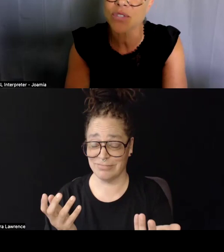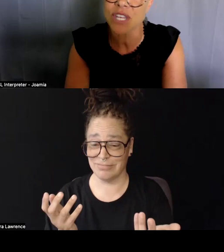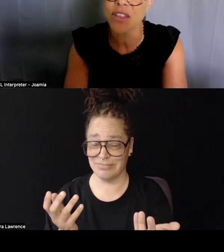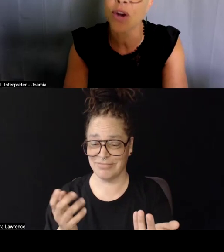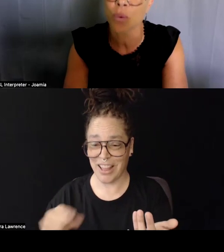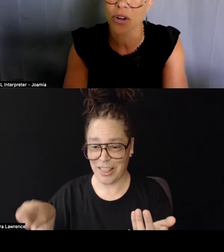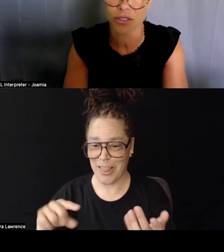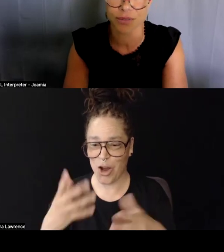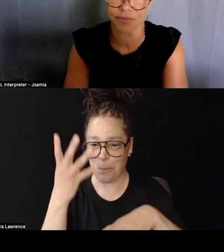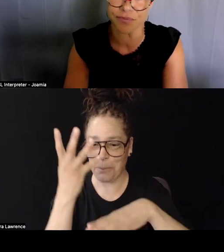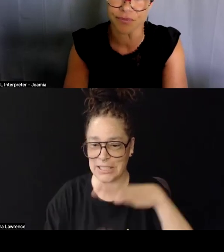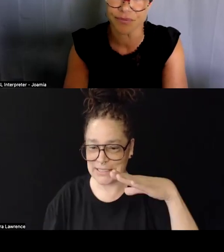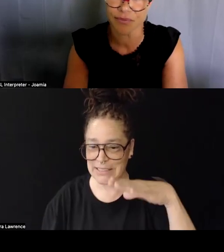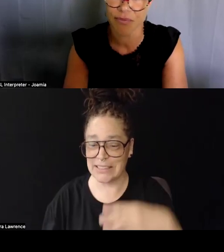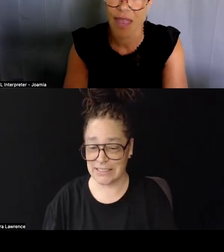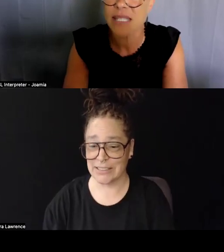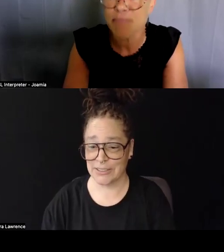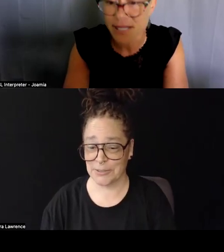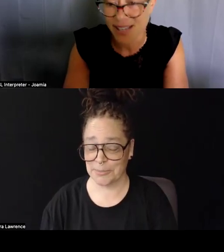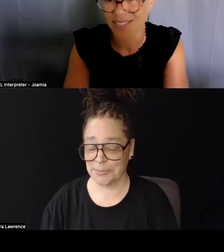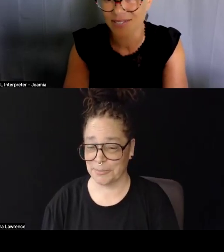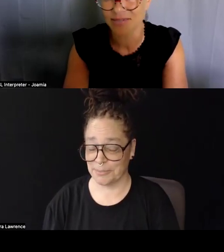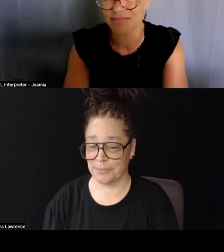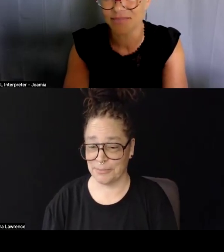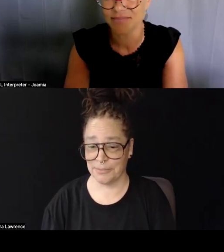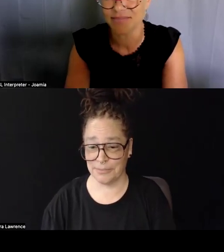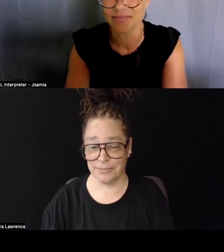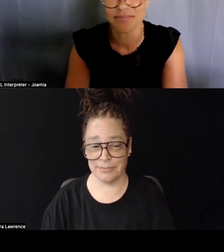They don't see their world. It's missing.